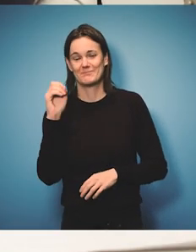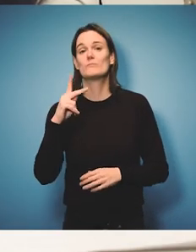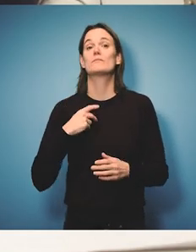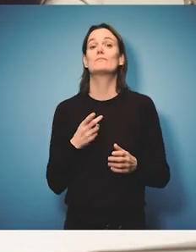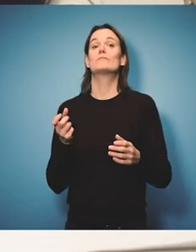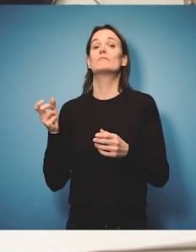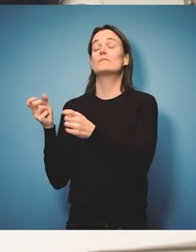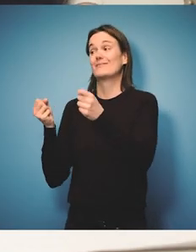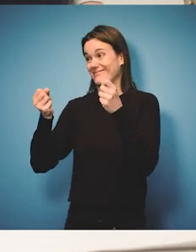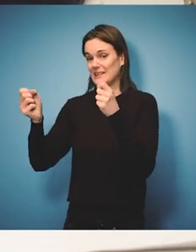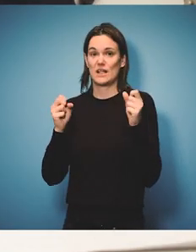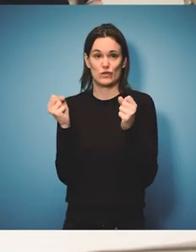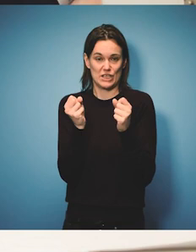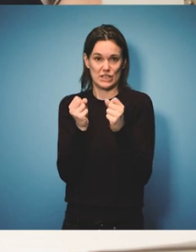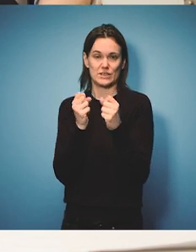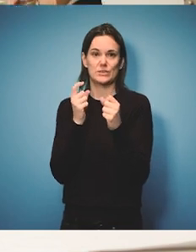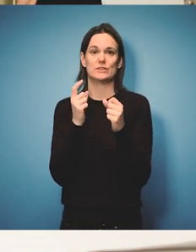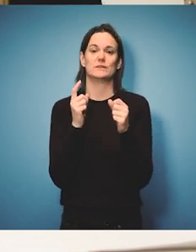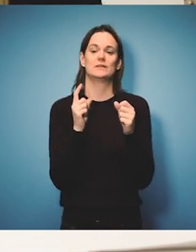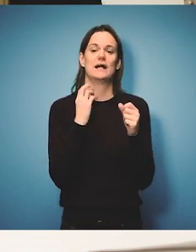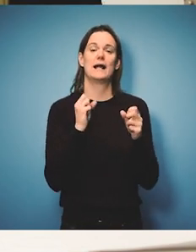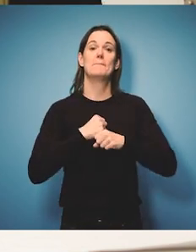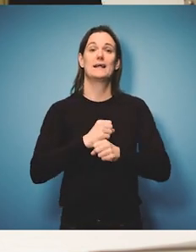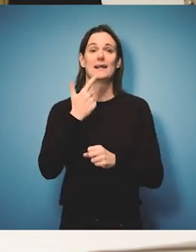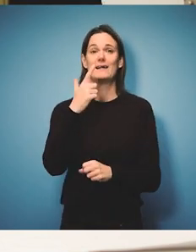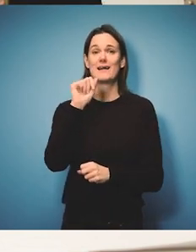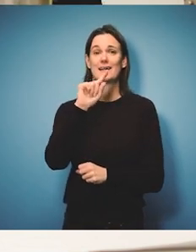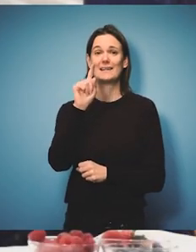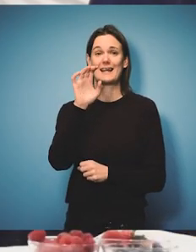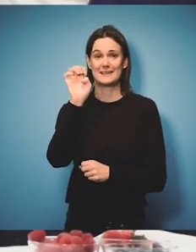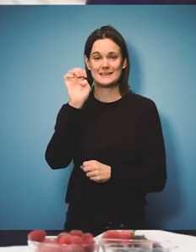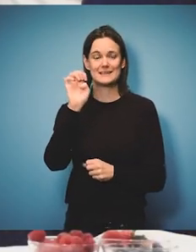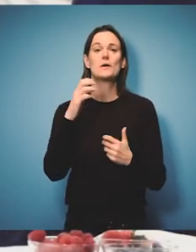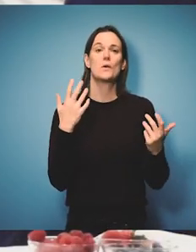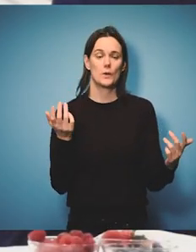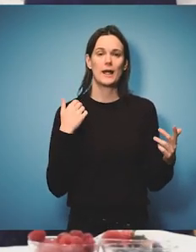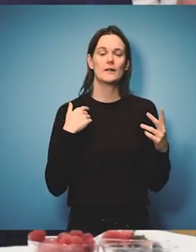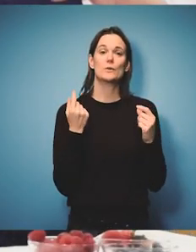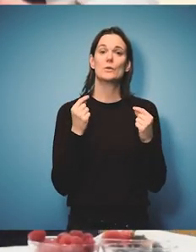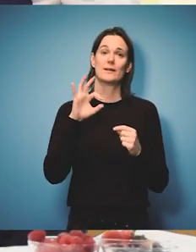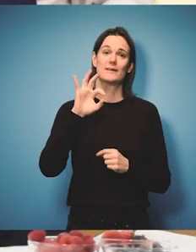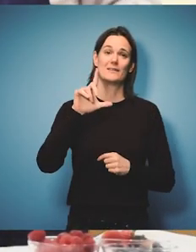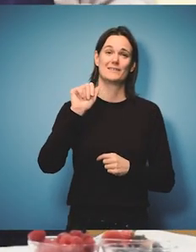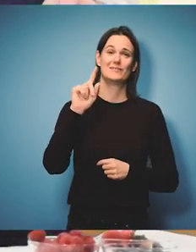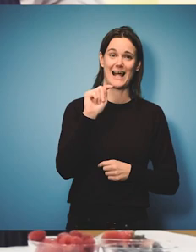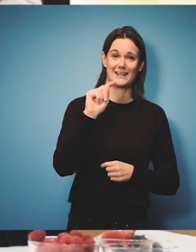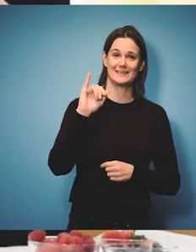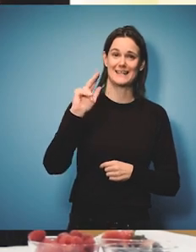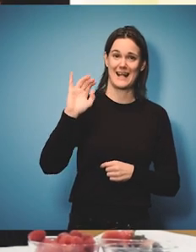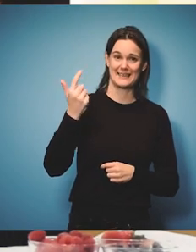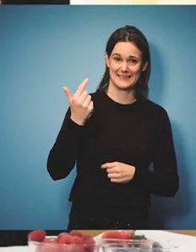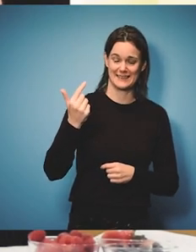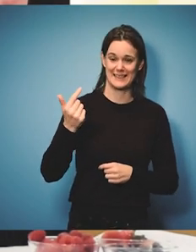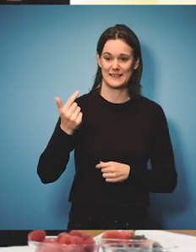have my whipped cream ready to go, I'm gonna place it in the fridge while I make my glaze. So what do we need to do for the glaze? All right, so for the glaze, we're